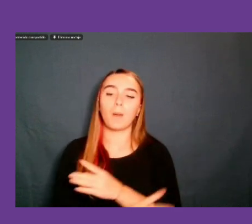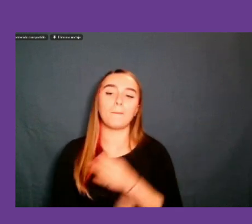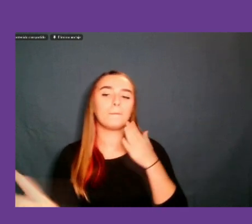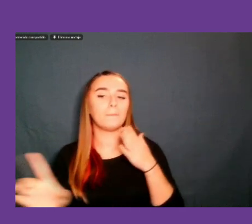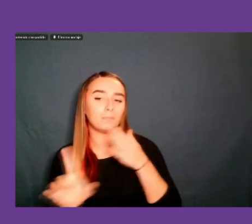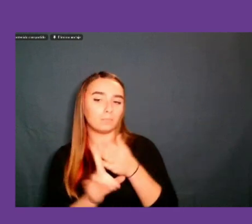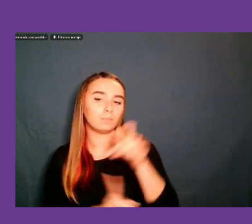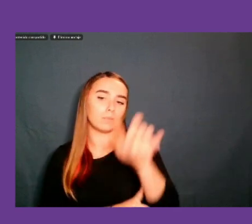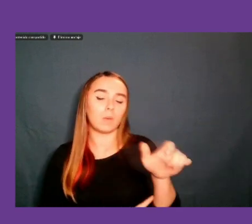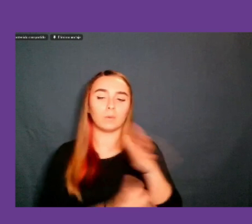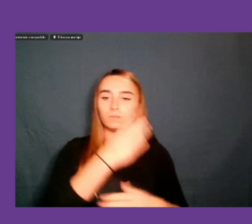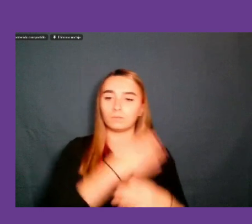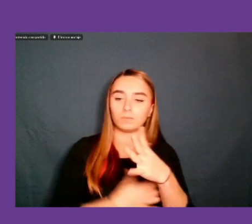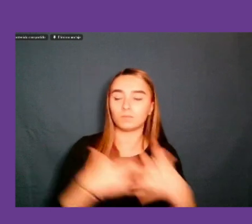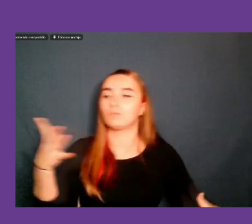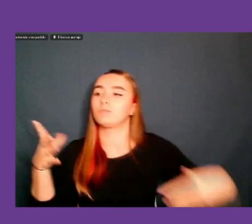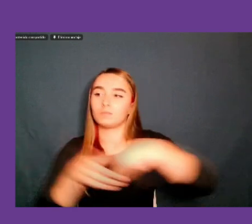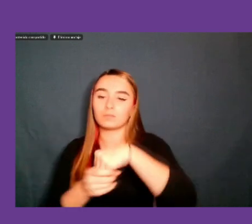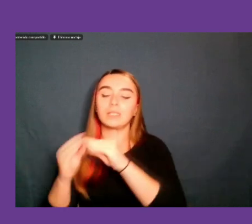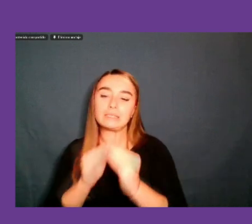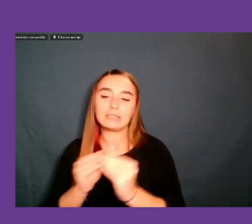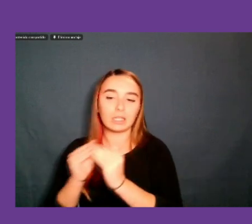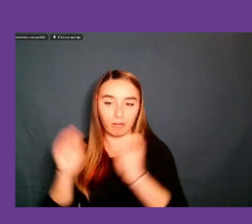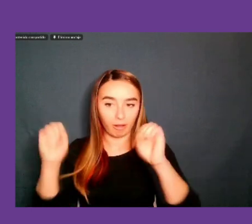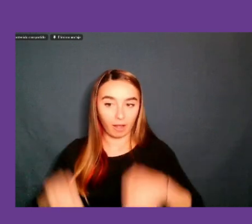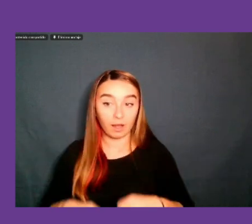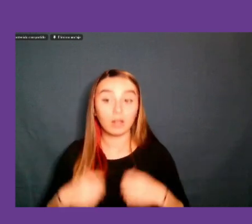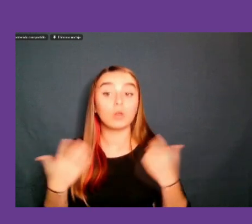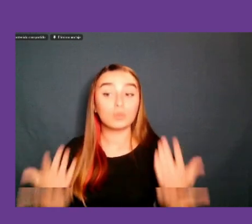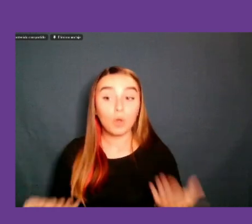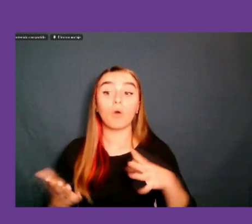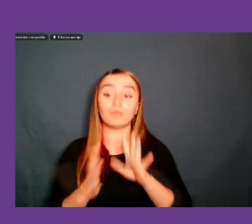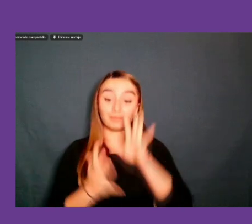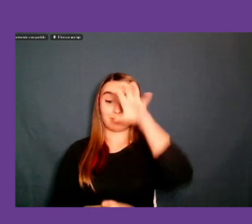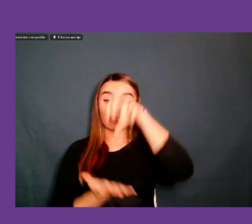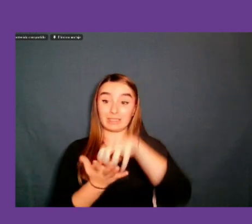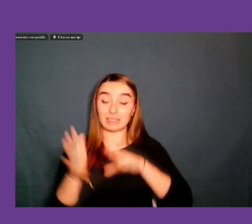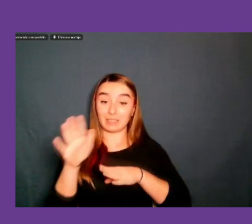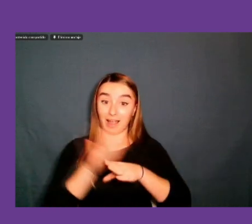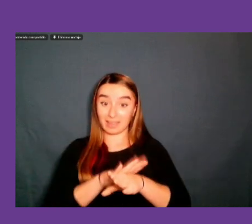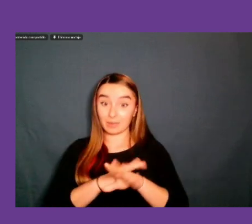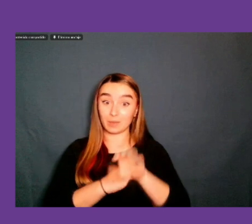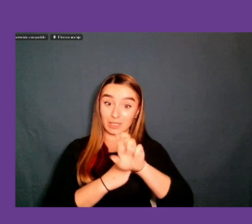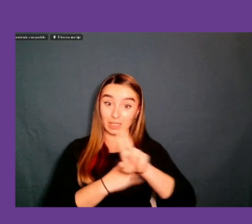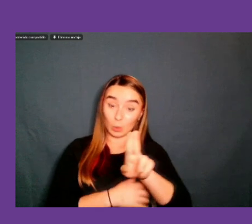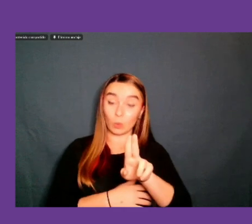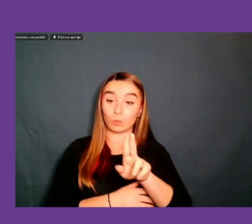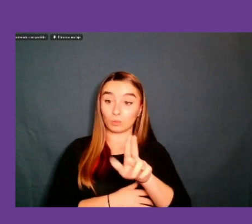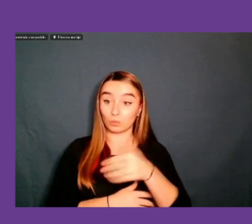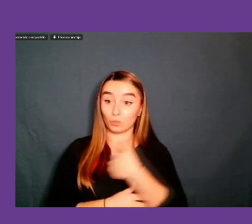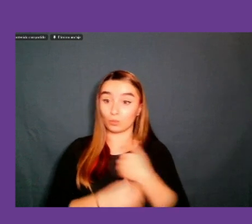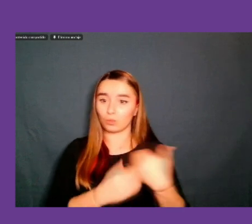disabilities in standardization. Therefore, the AccessibleEU Center role is key. There are a lot